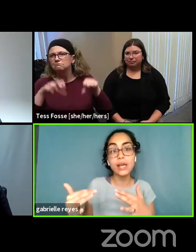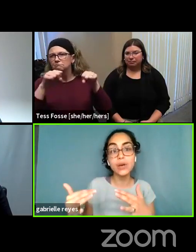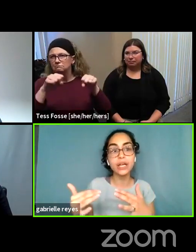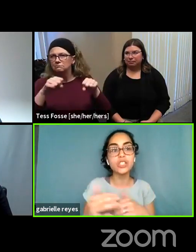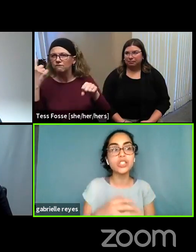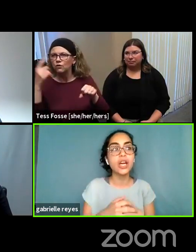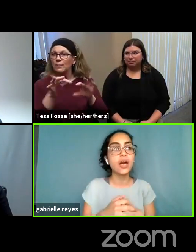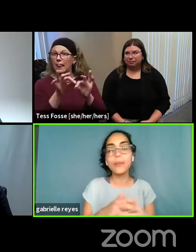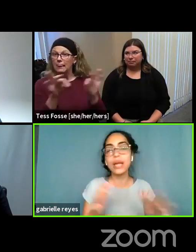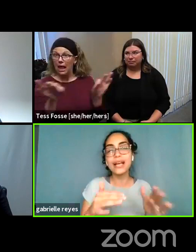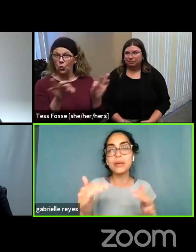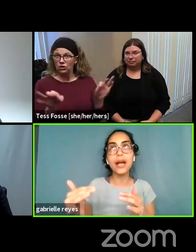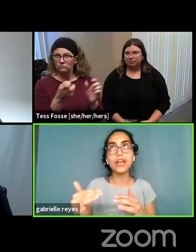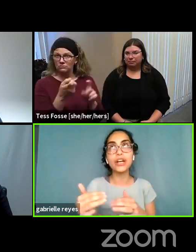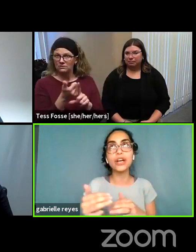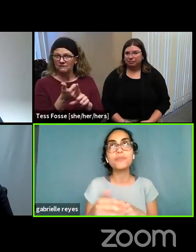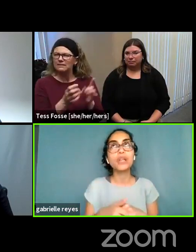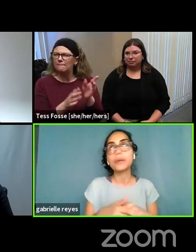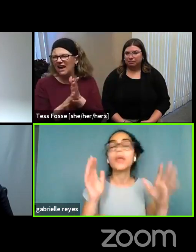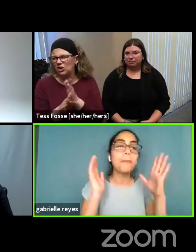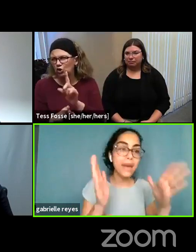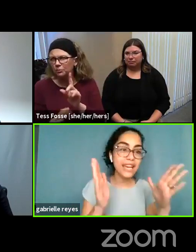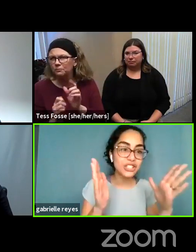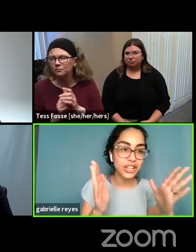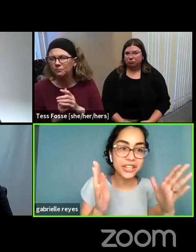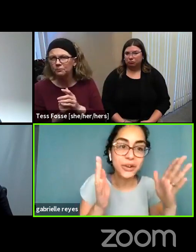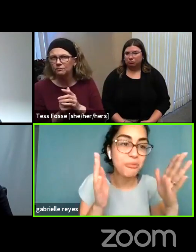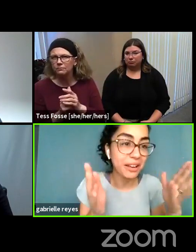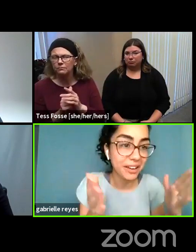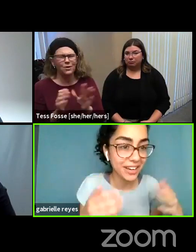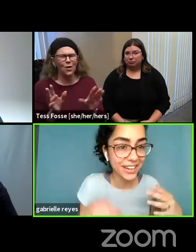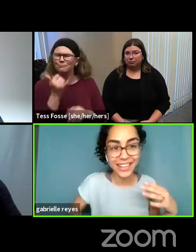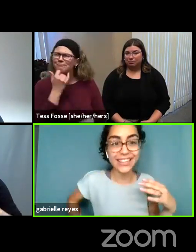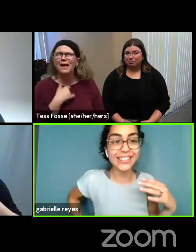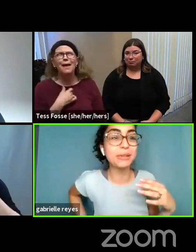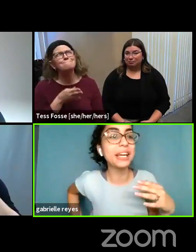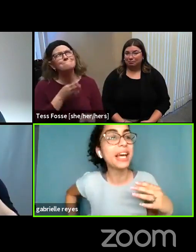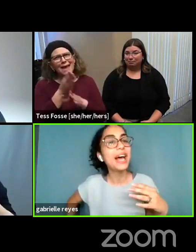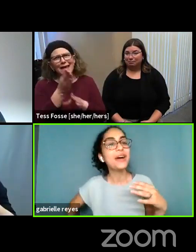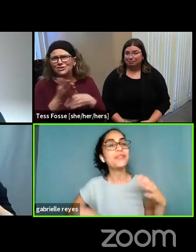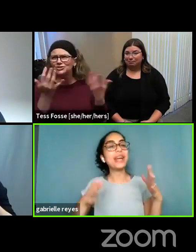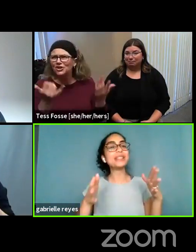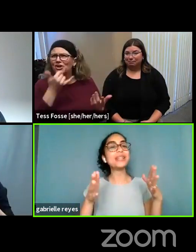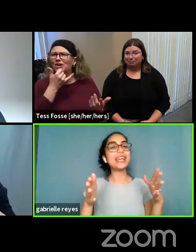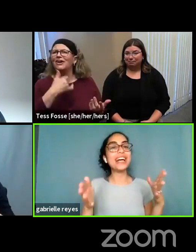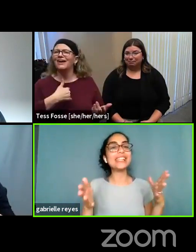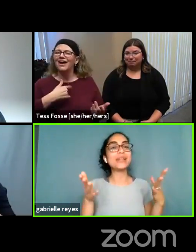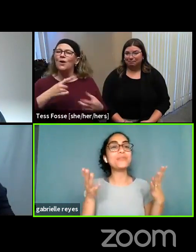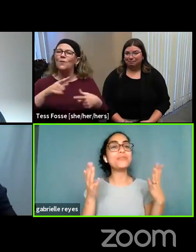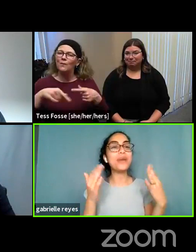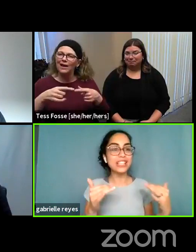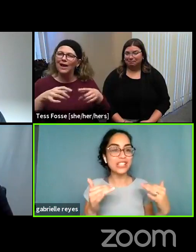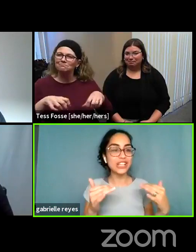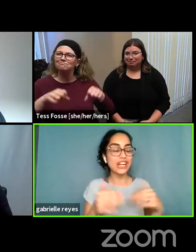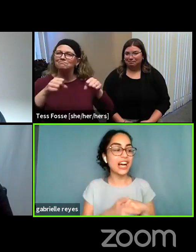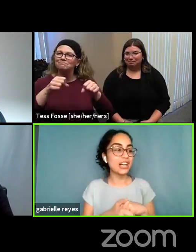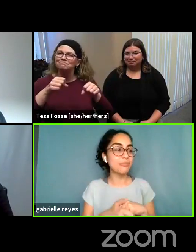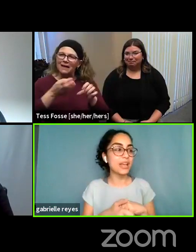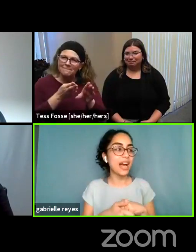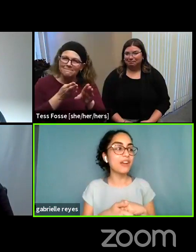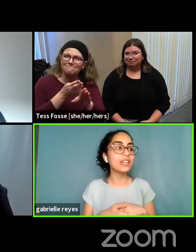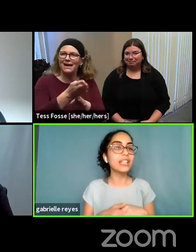the language, as the major, oh my God, I can't speak. When I took it as the